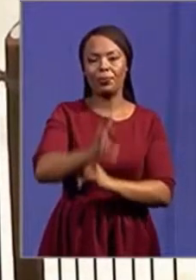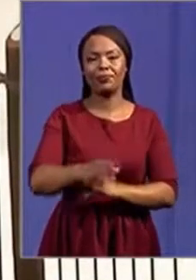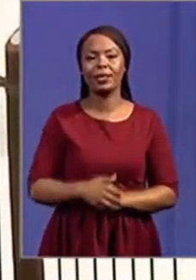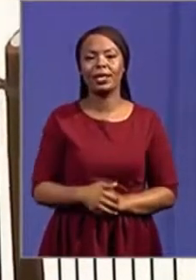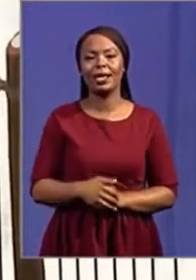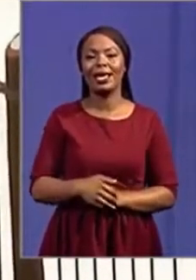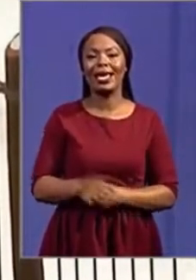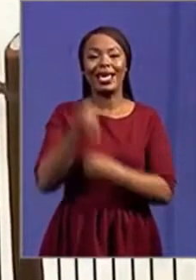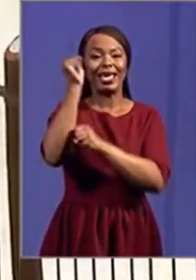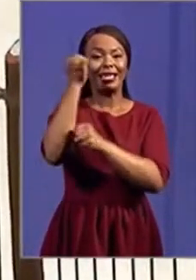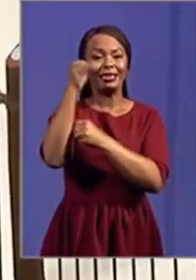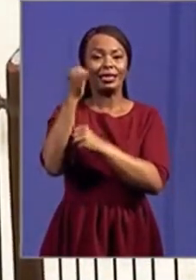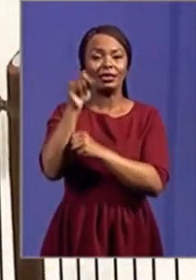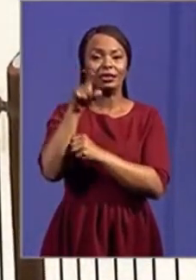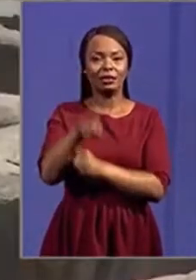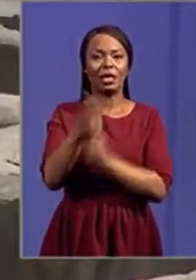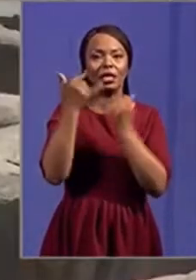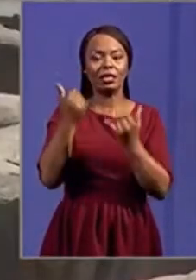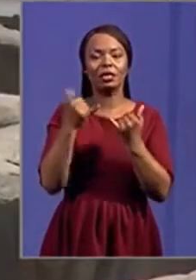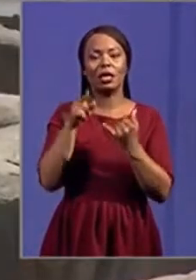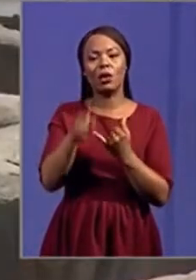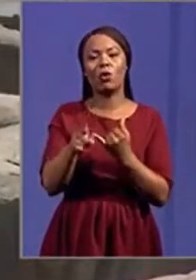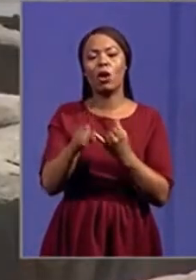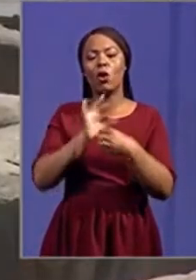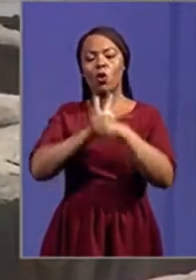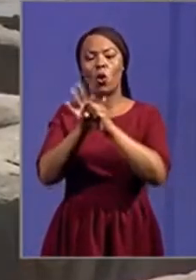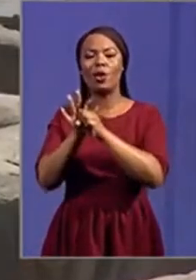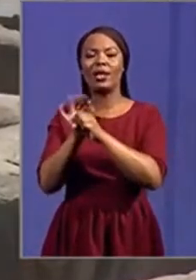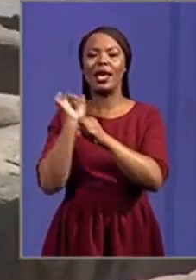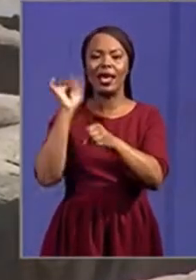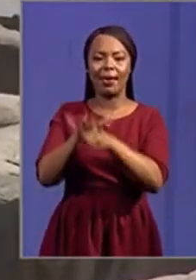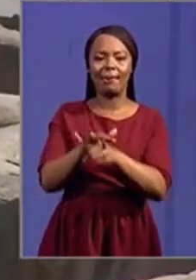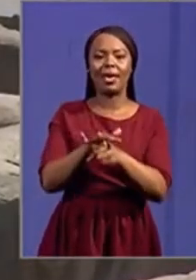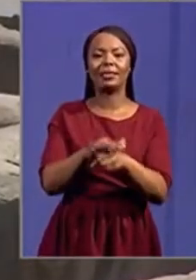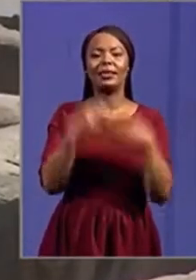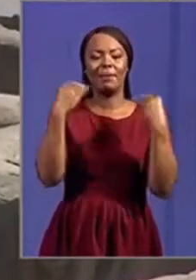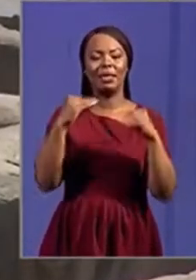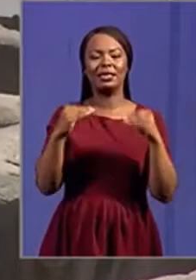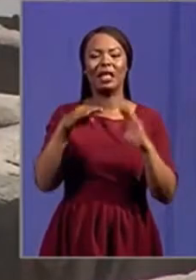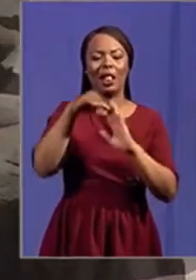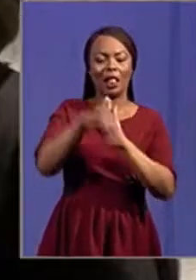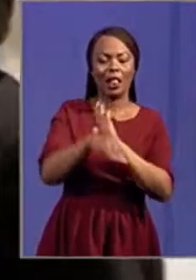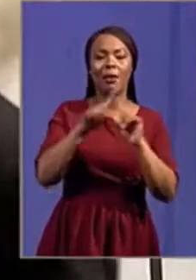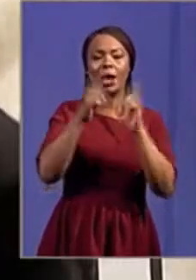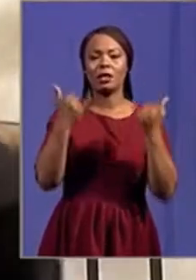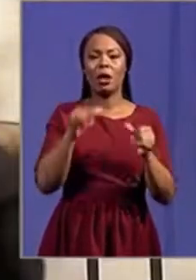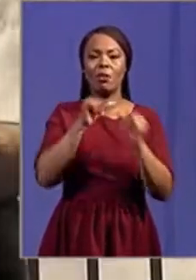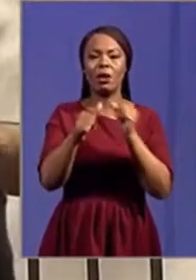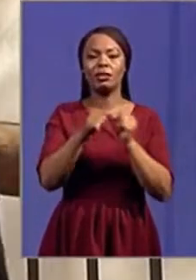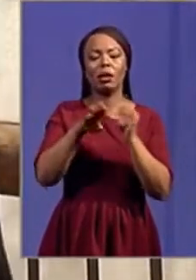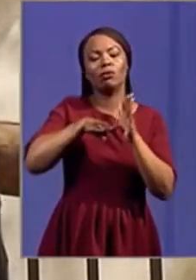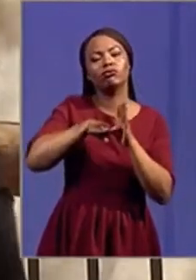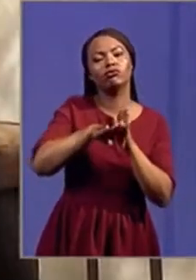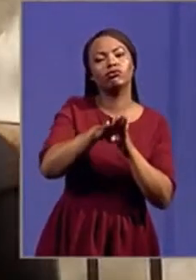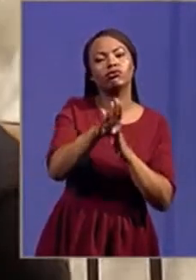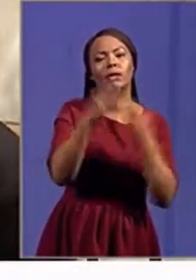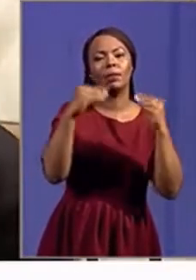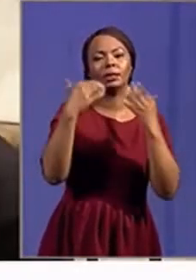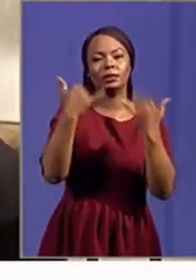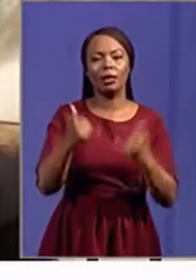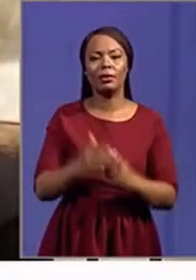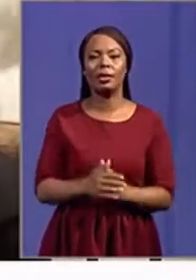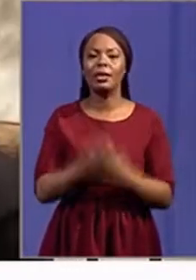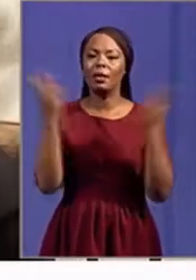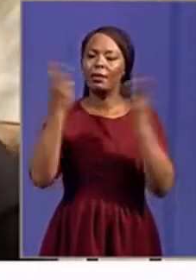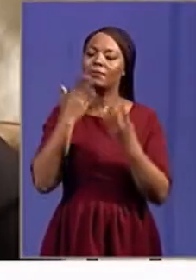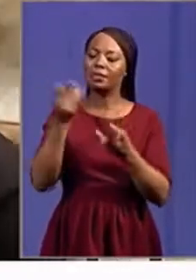thata lebaka e le ditlamorao tsa sewa sa COVID-19 a boetse a ntlafala. We are encouraging people to come out to the